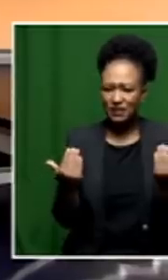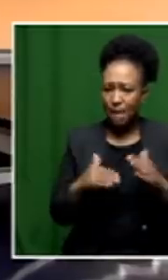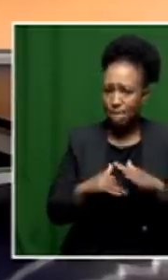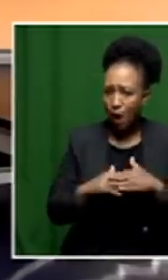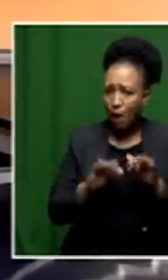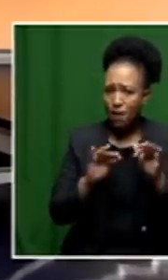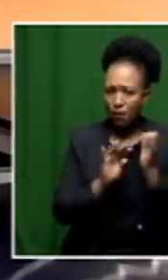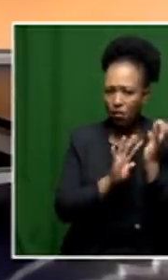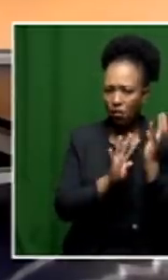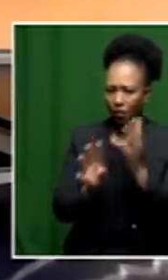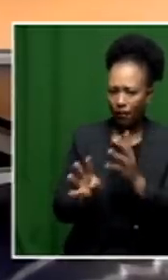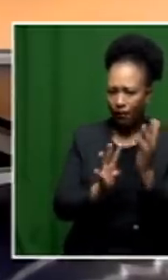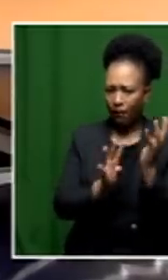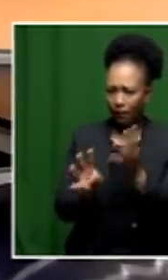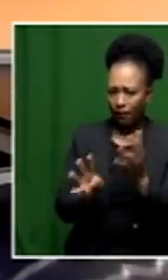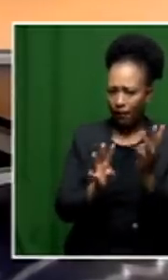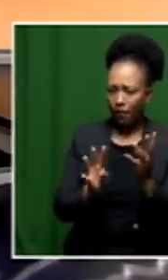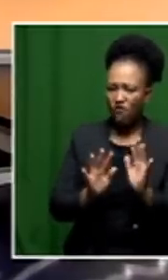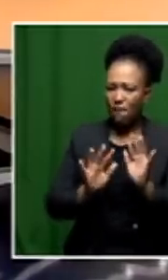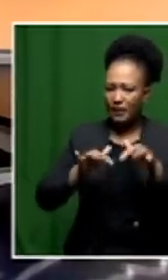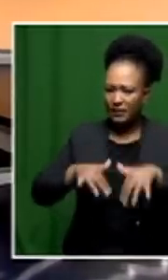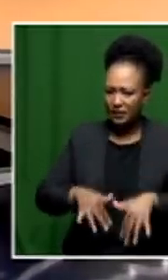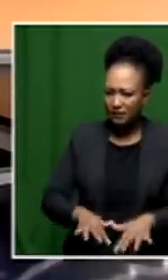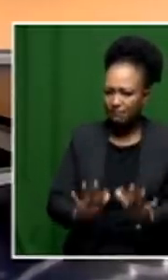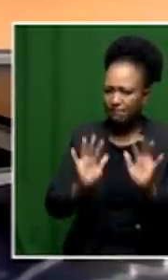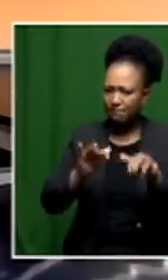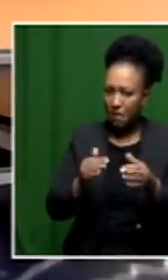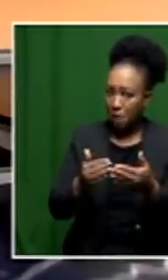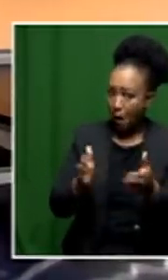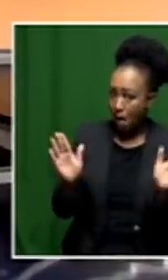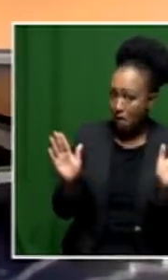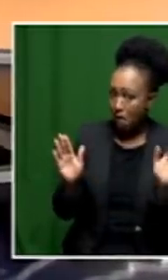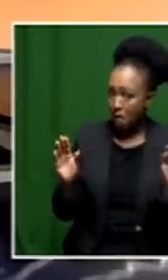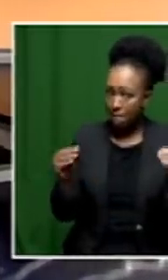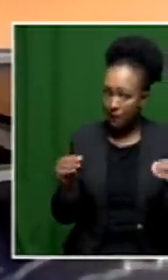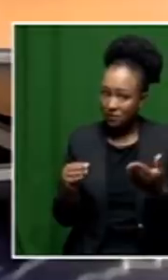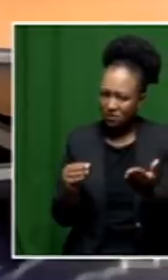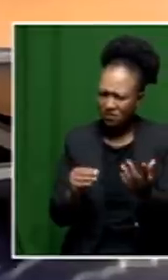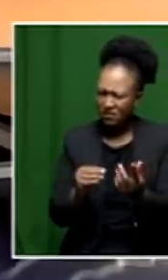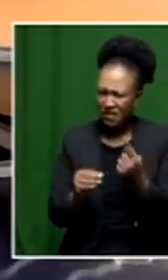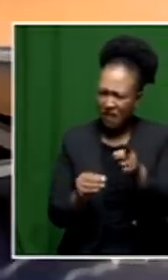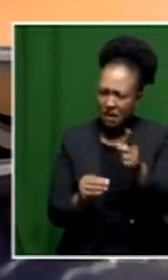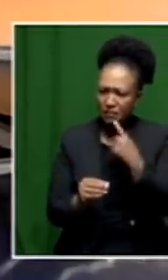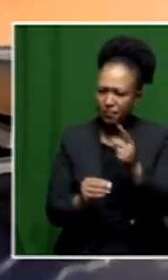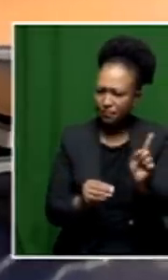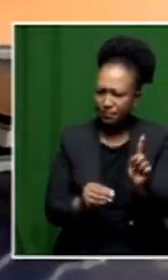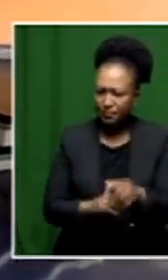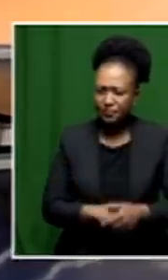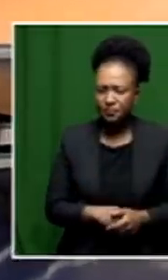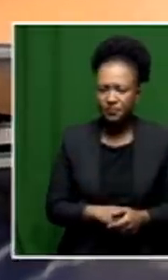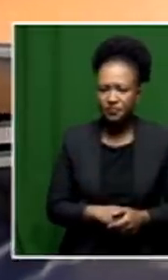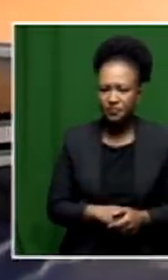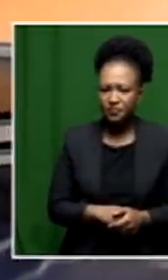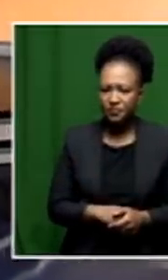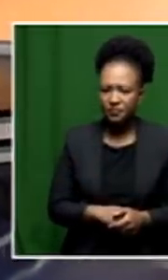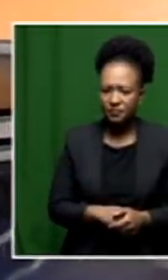many more holiday goers on the beach. So are they open? What is going on? What are they saying?